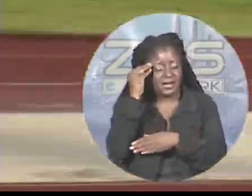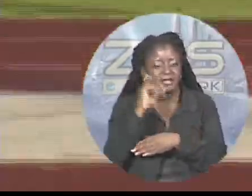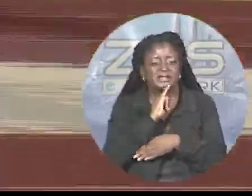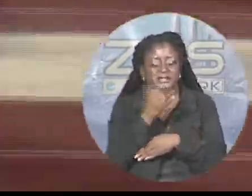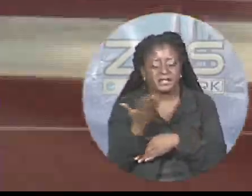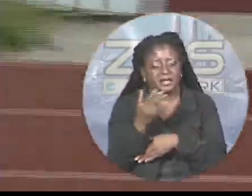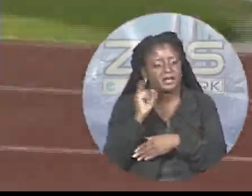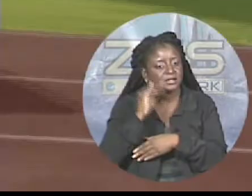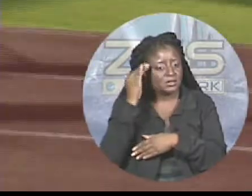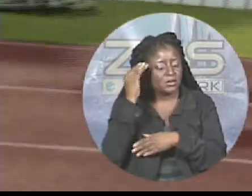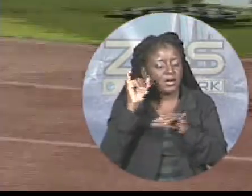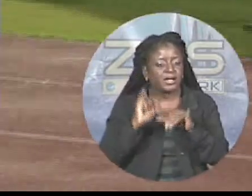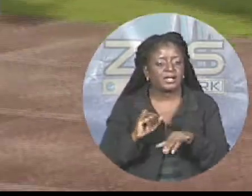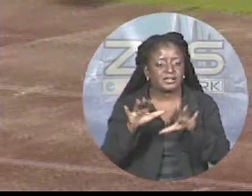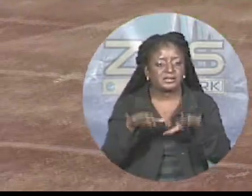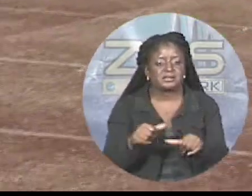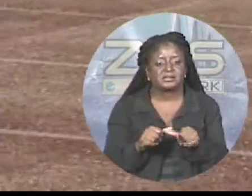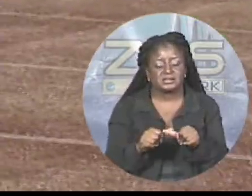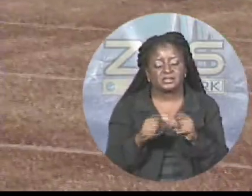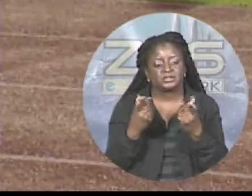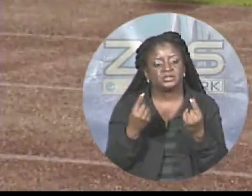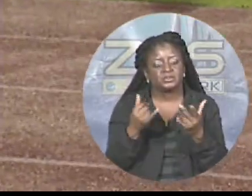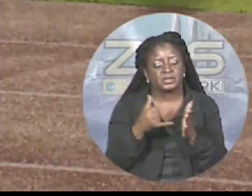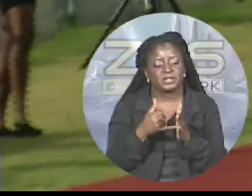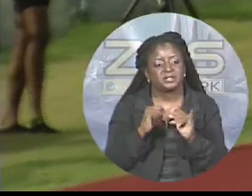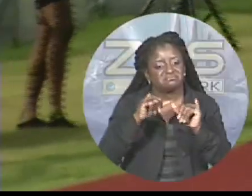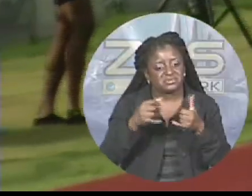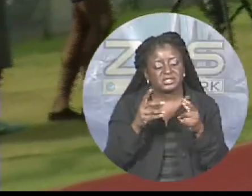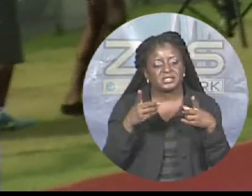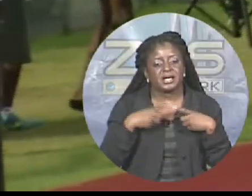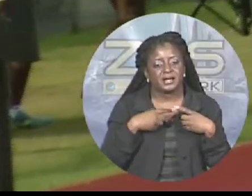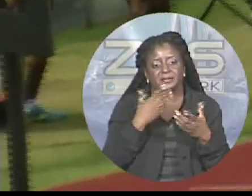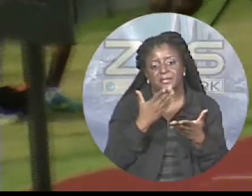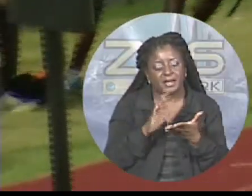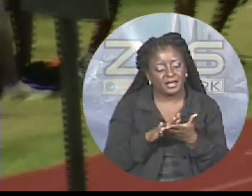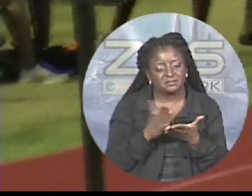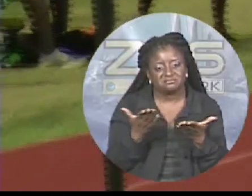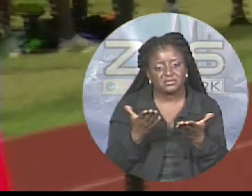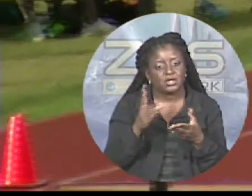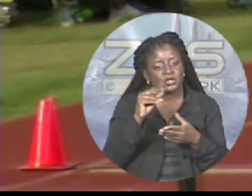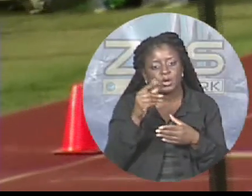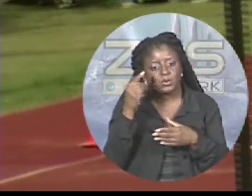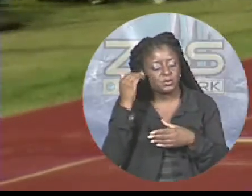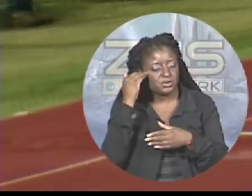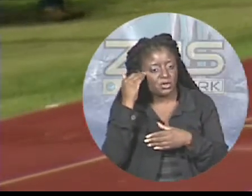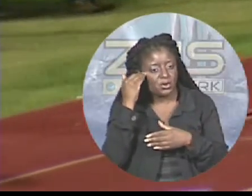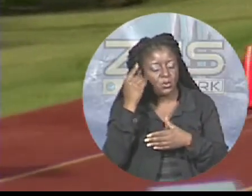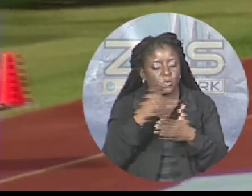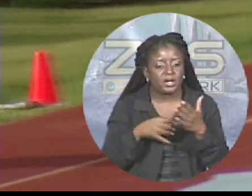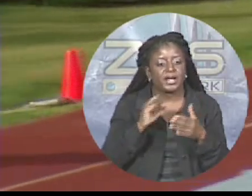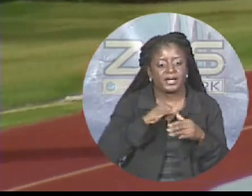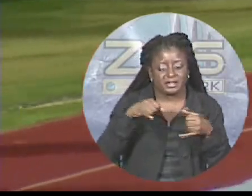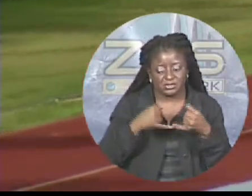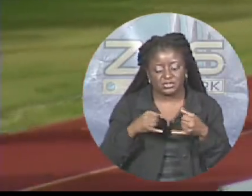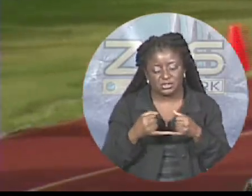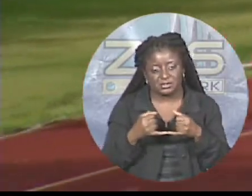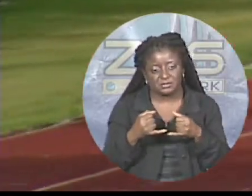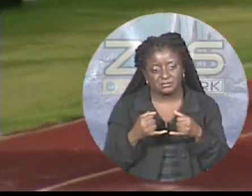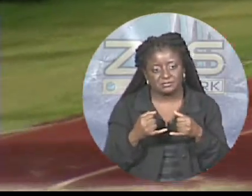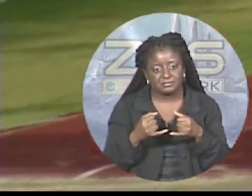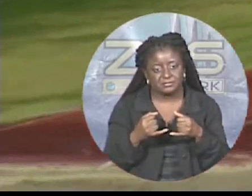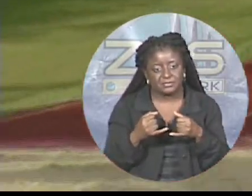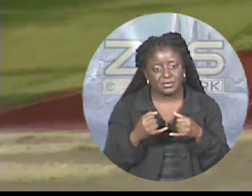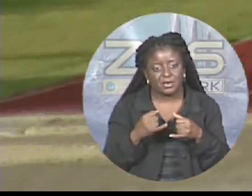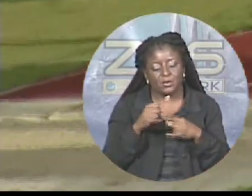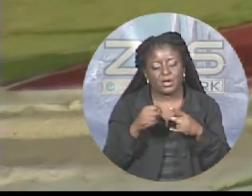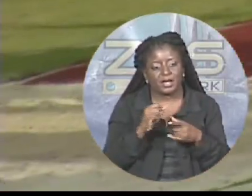still could do it. You know, I just had a bad. Nobody would know when I injured because I jump injured. You know, like I said, when I came to